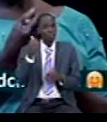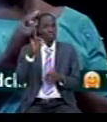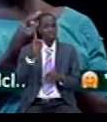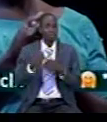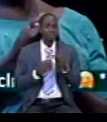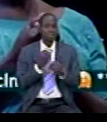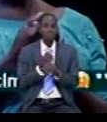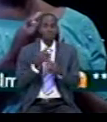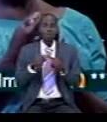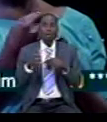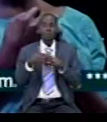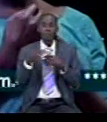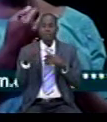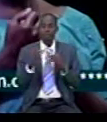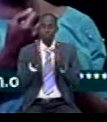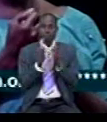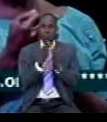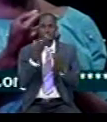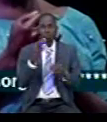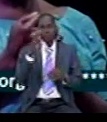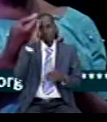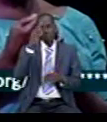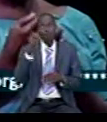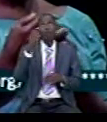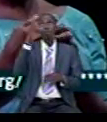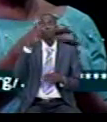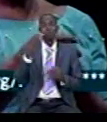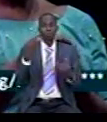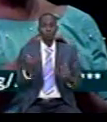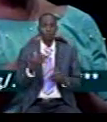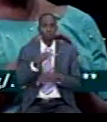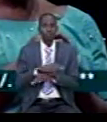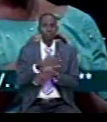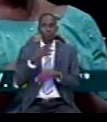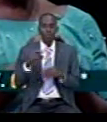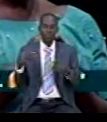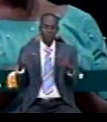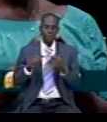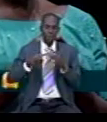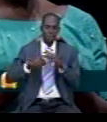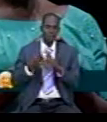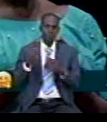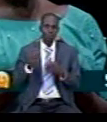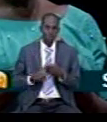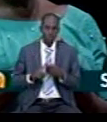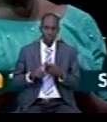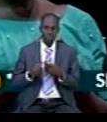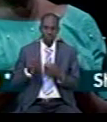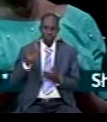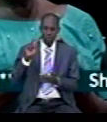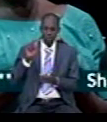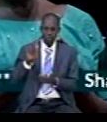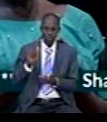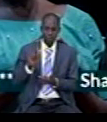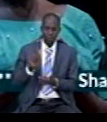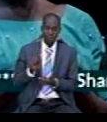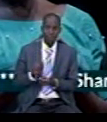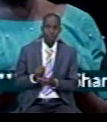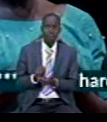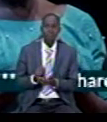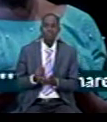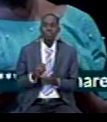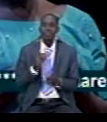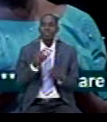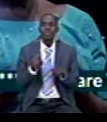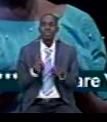prayer of the man of God this evening, the pain started moving down, and the way she described it is that the thing actually entered